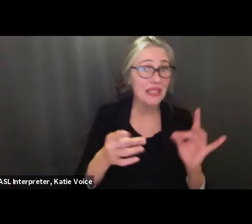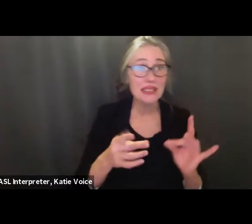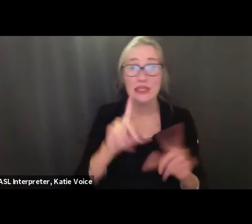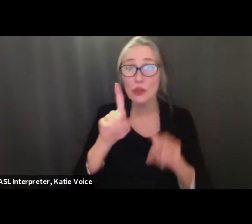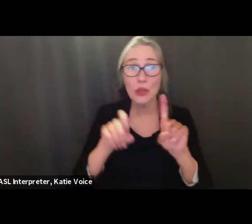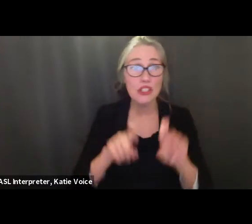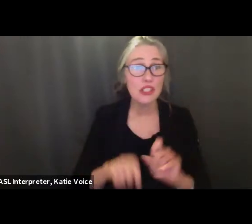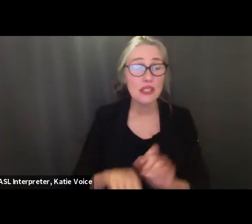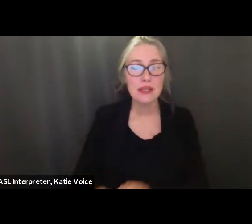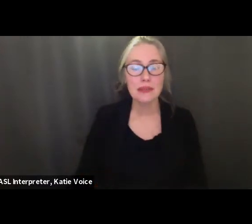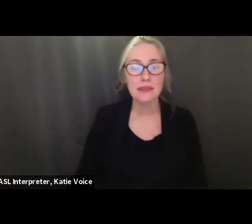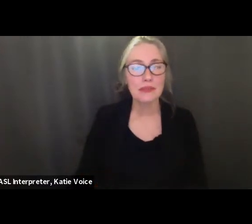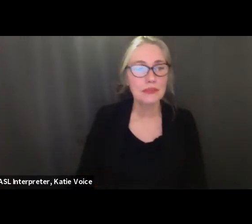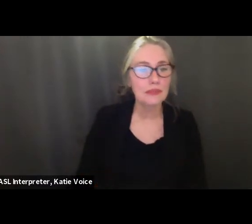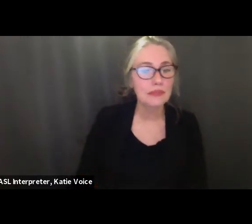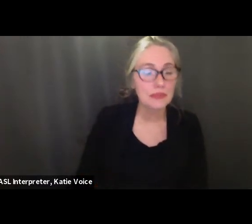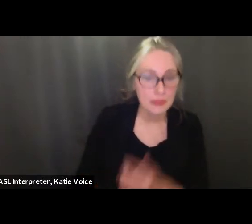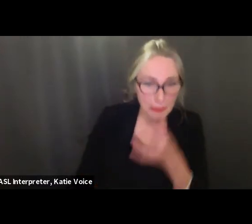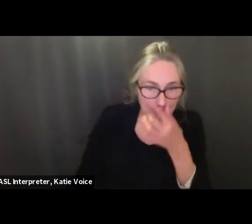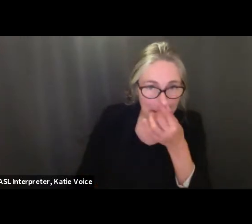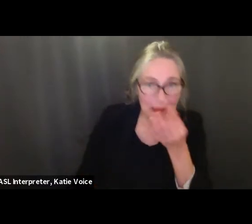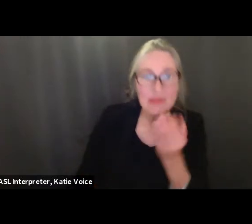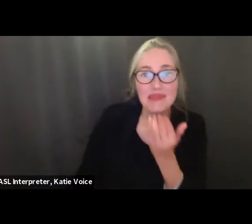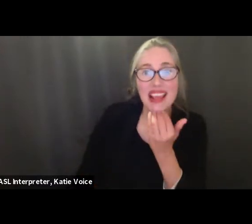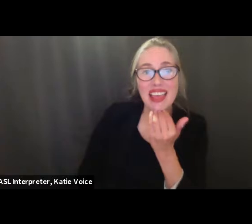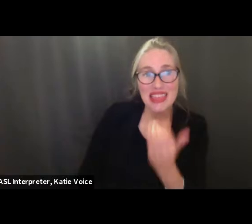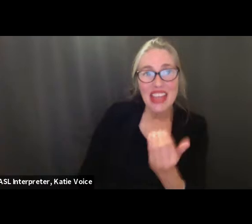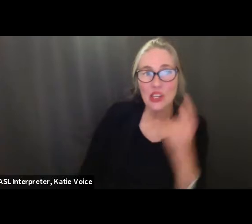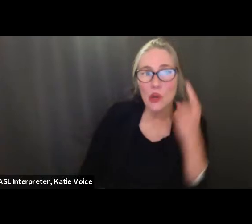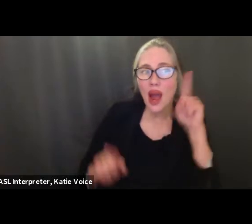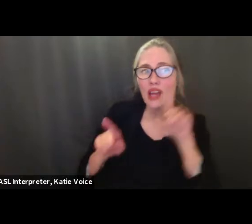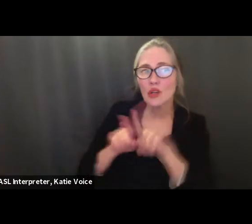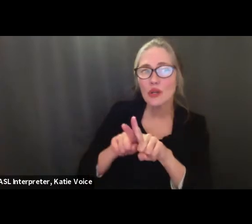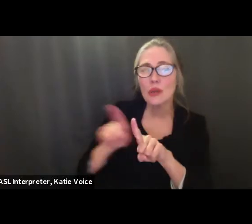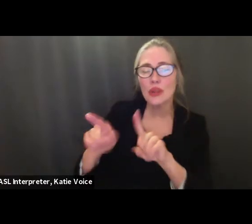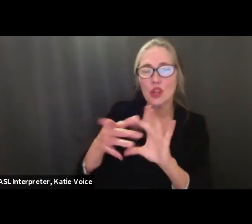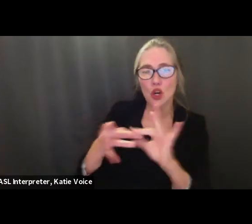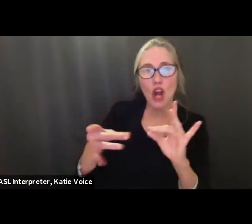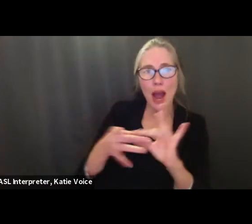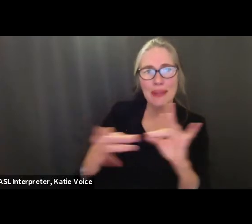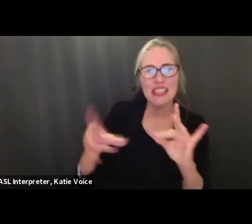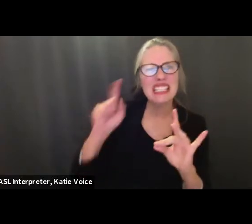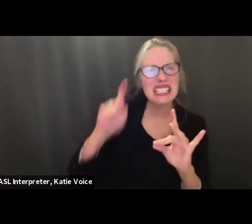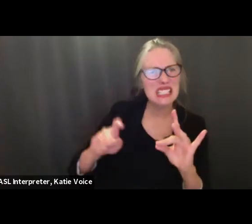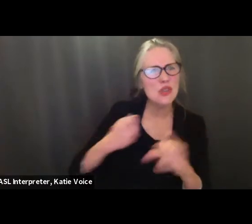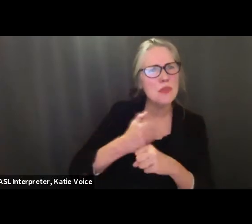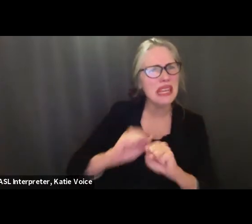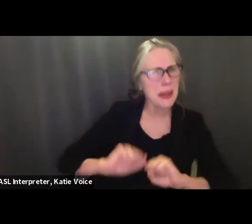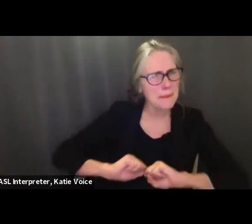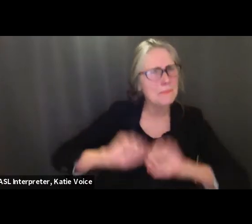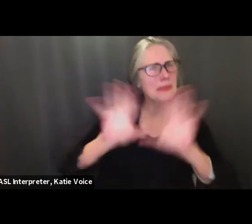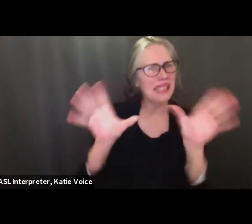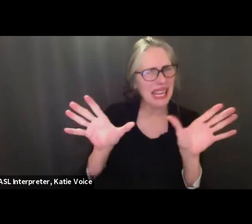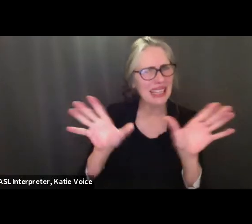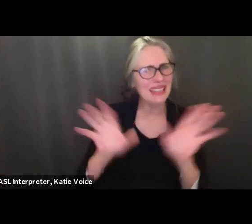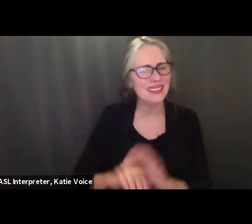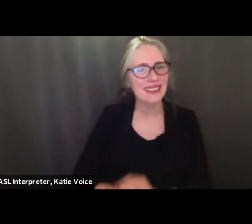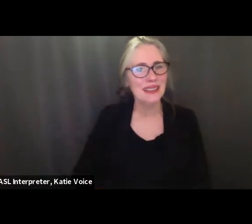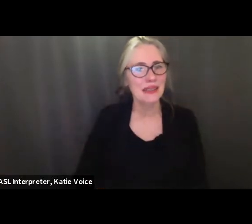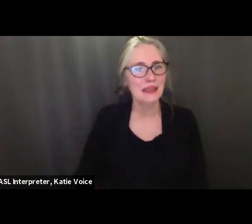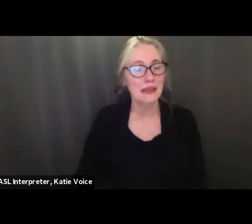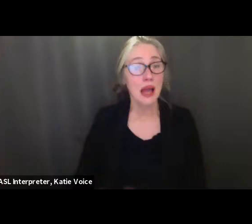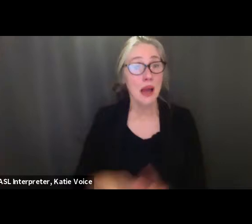And I concur with your comments, as though can we make it plain, so that we can be clear. But on